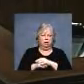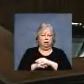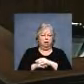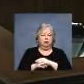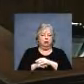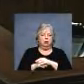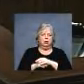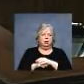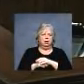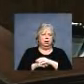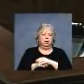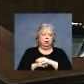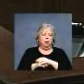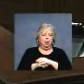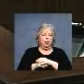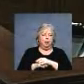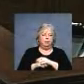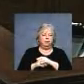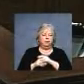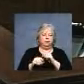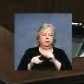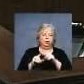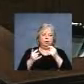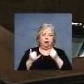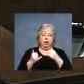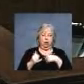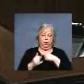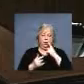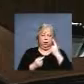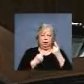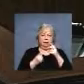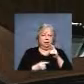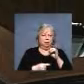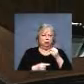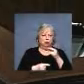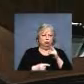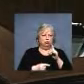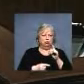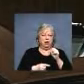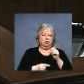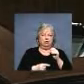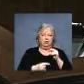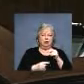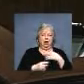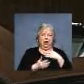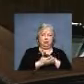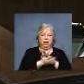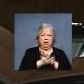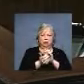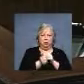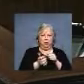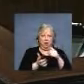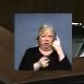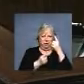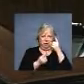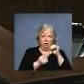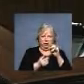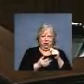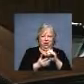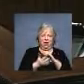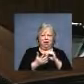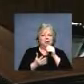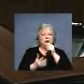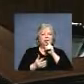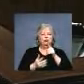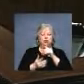consider that, we are considering the Richardson application without really considering it. And I'm not too sure changing the rules in